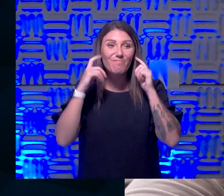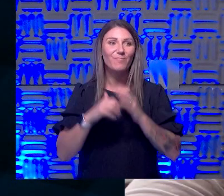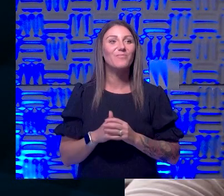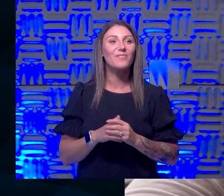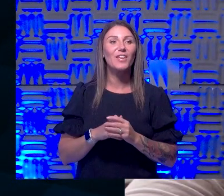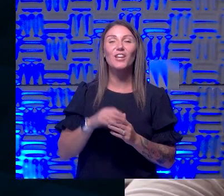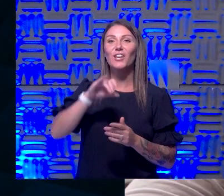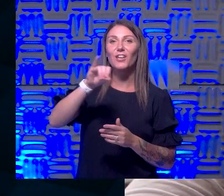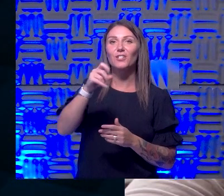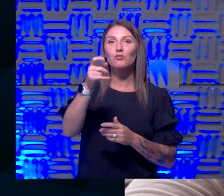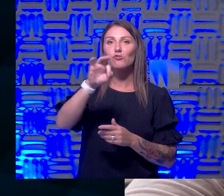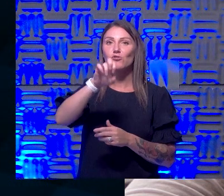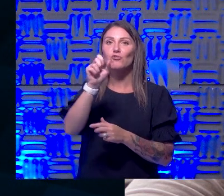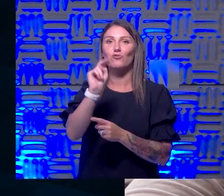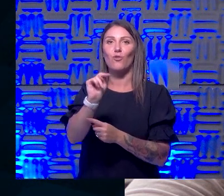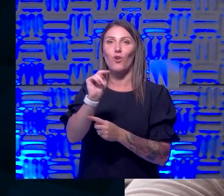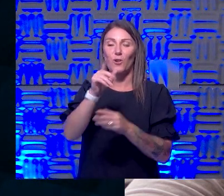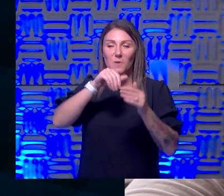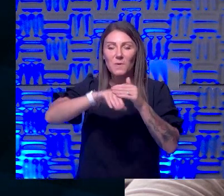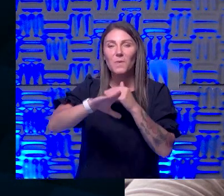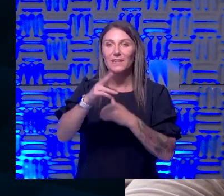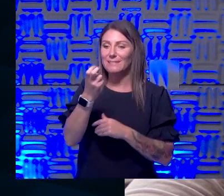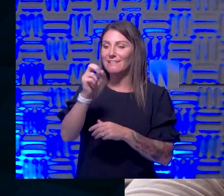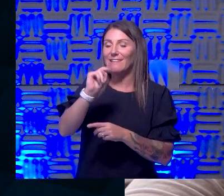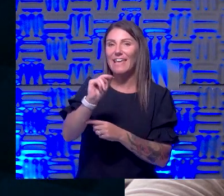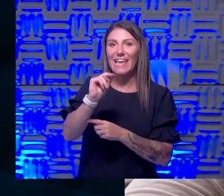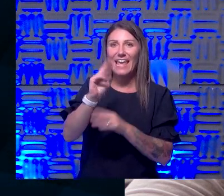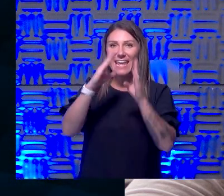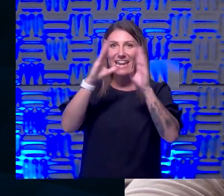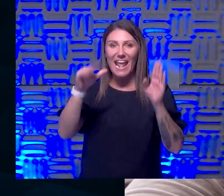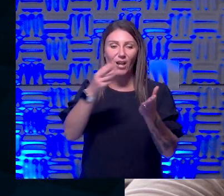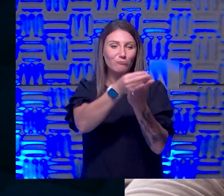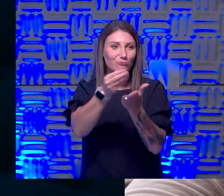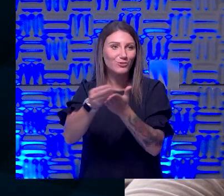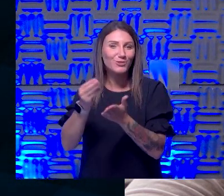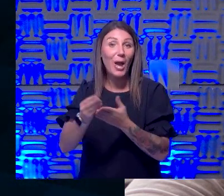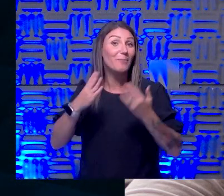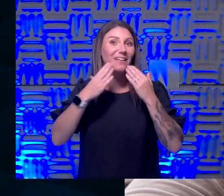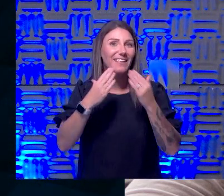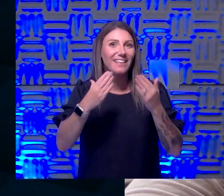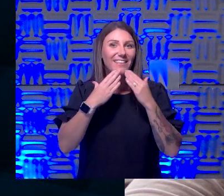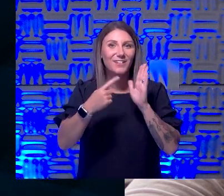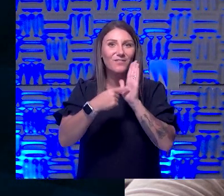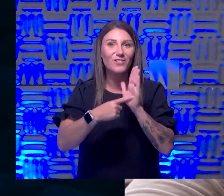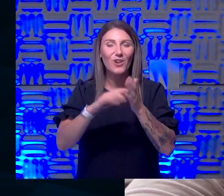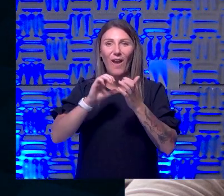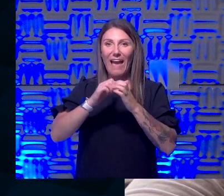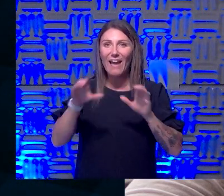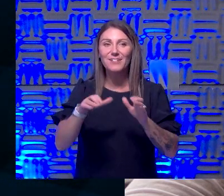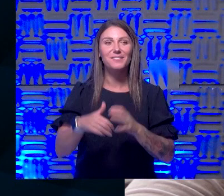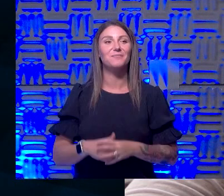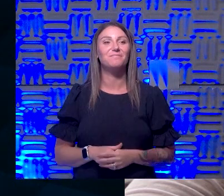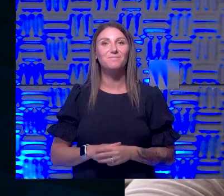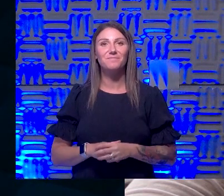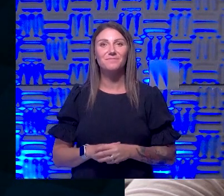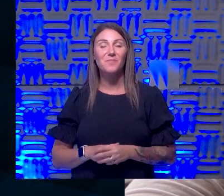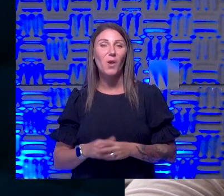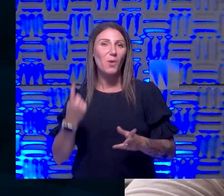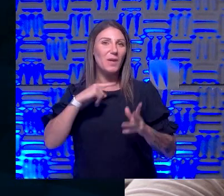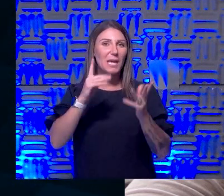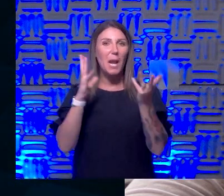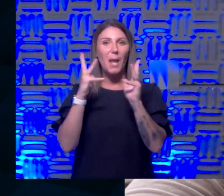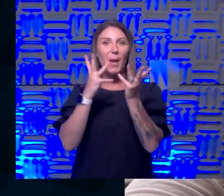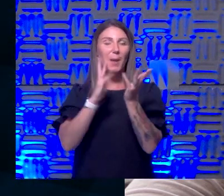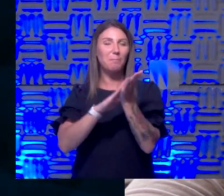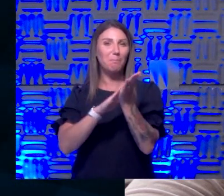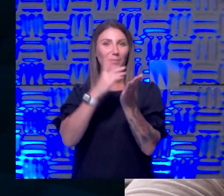then this is Jordan. She's heading into Hen House, out doing some shopping. So Jordan, thanks for showing us how that's done. Yep, we get a little applause